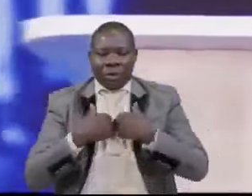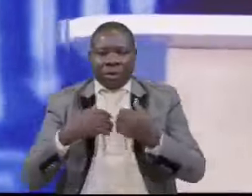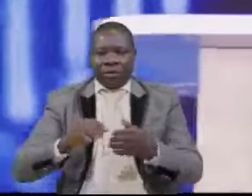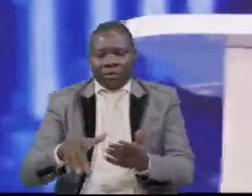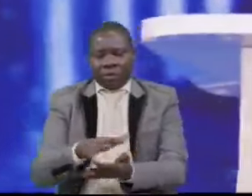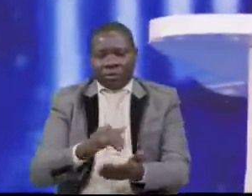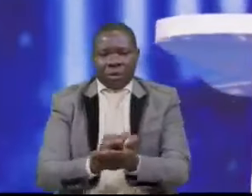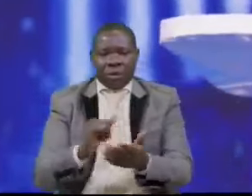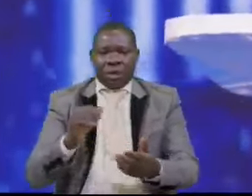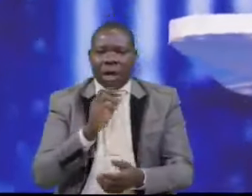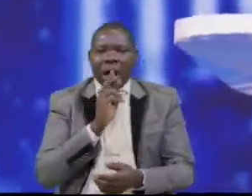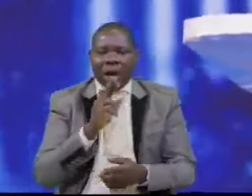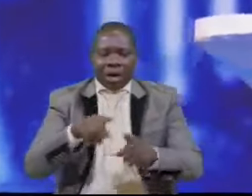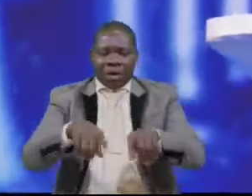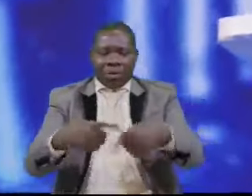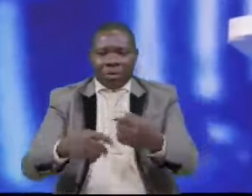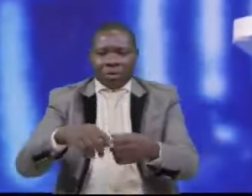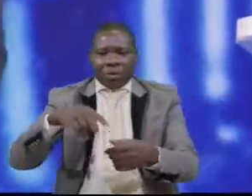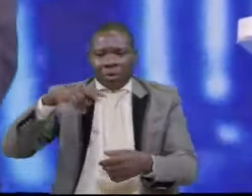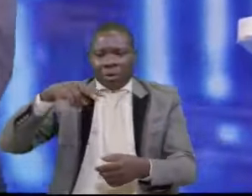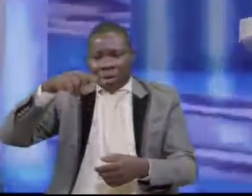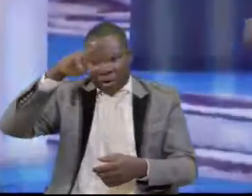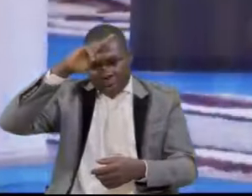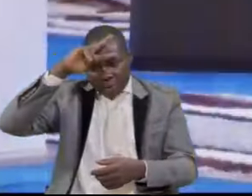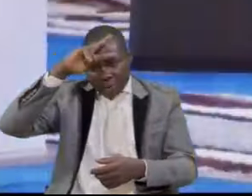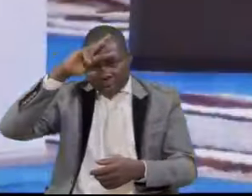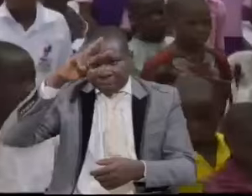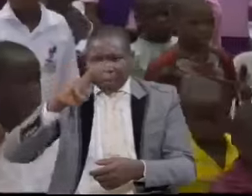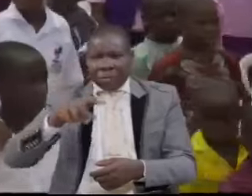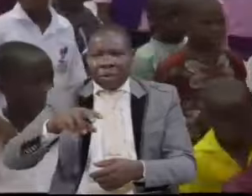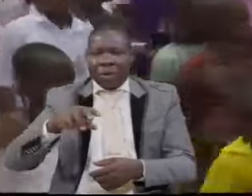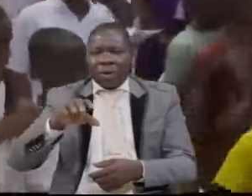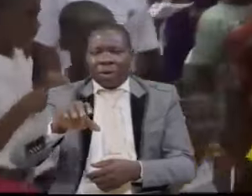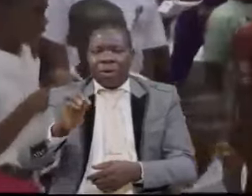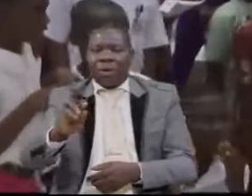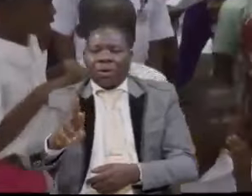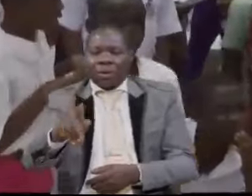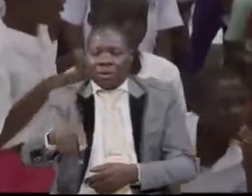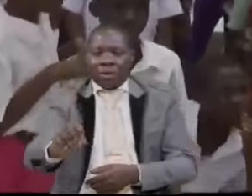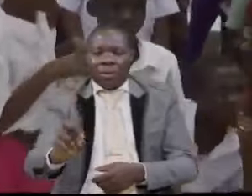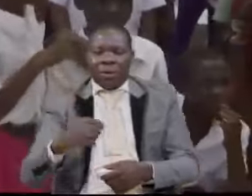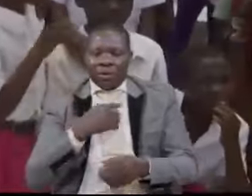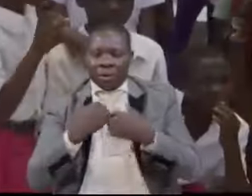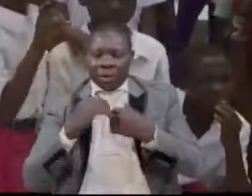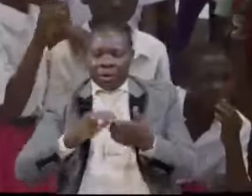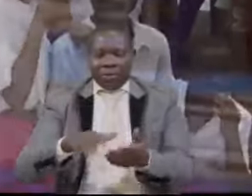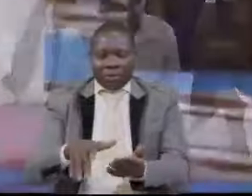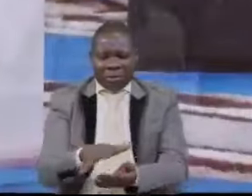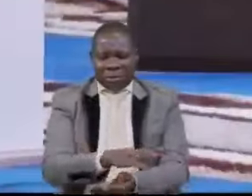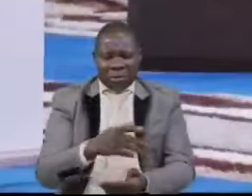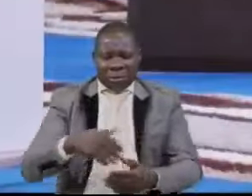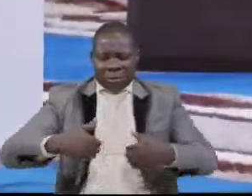youth corpus. They are. And we have those who are young professionals, and you are there in